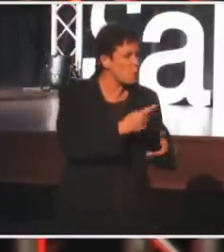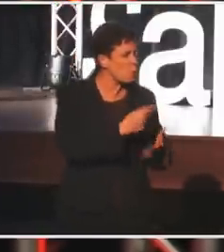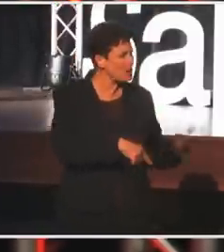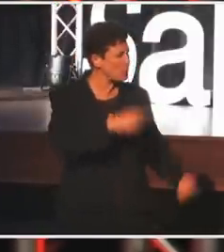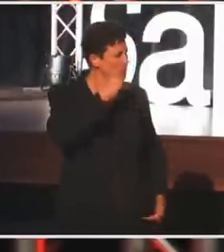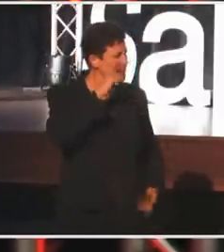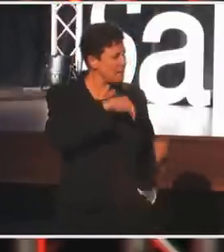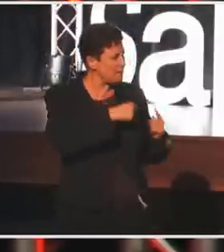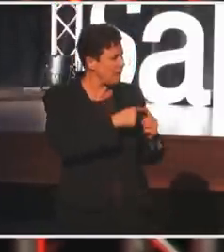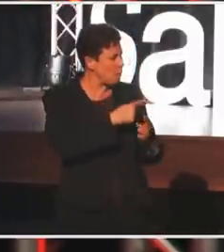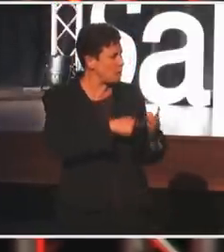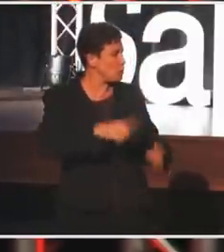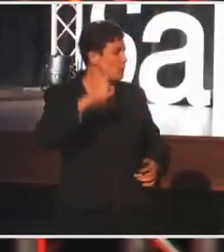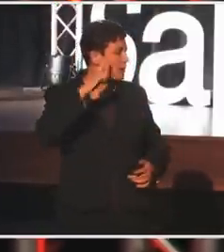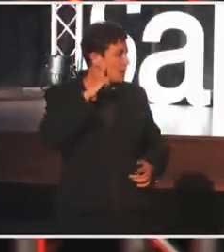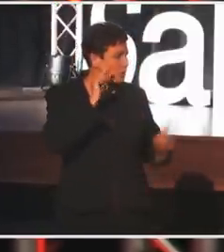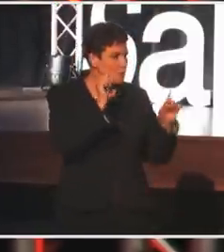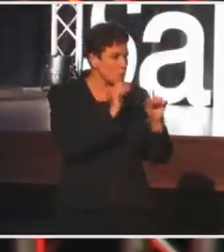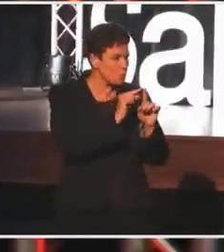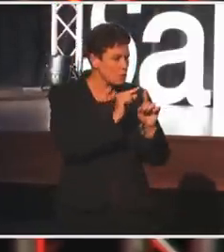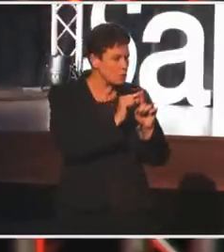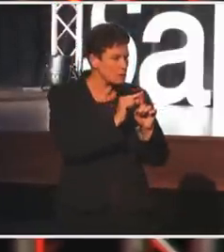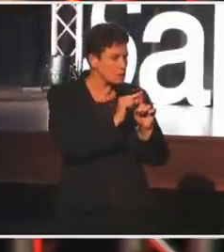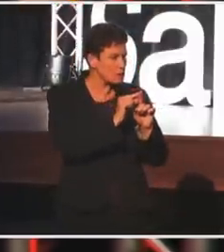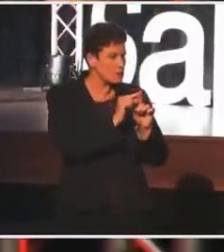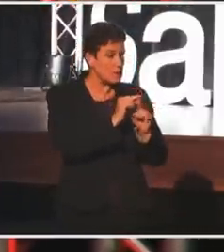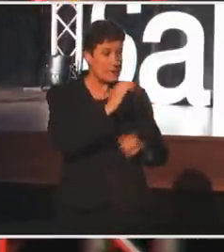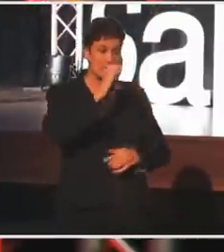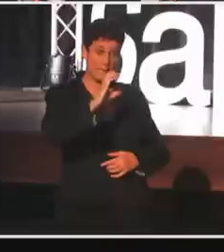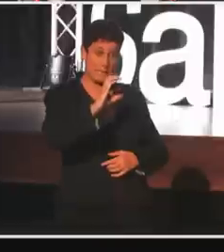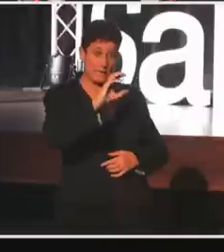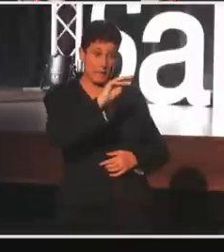think of when they hear the words C major.